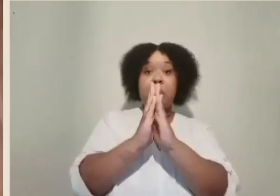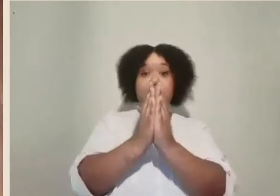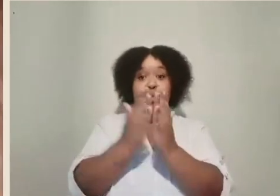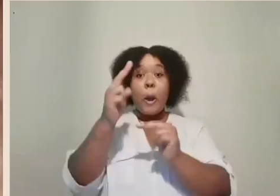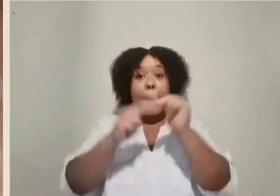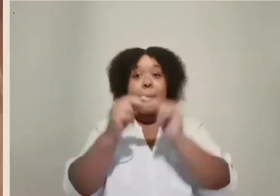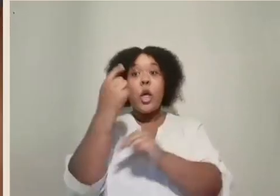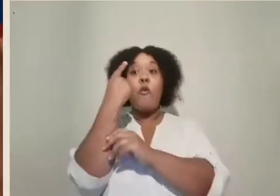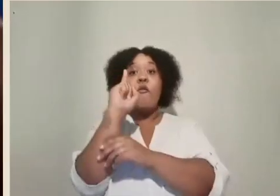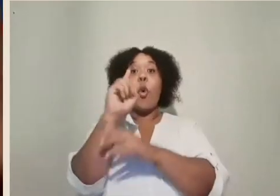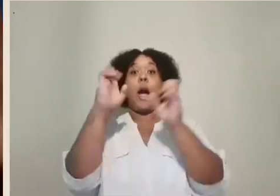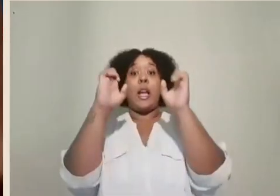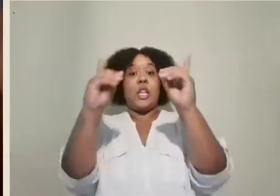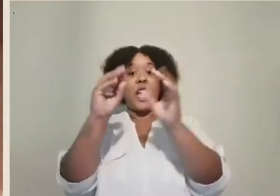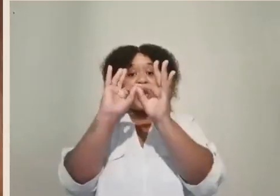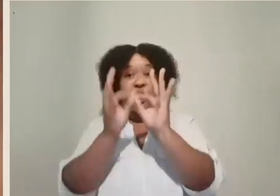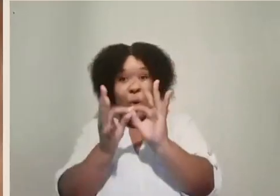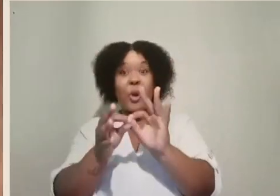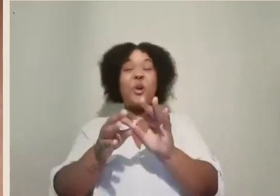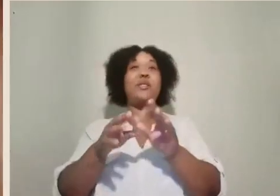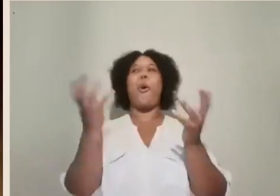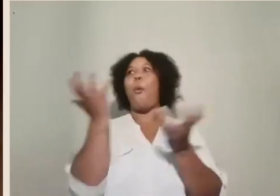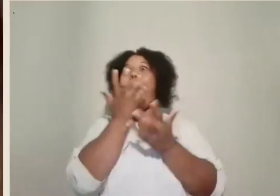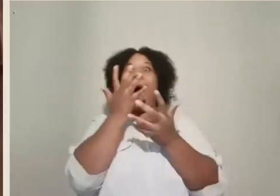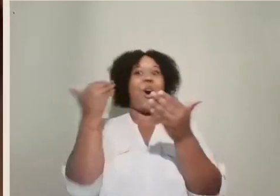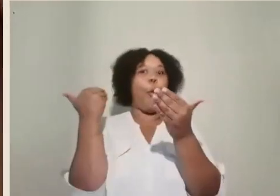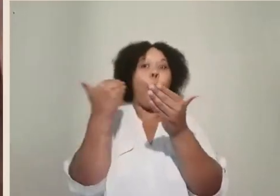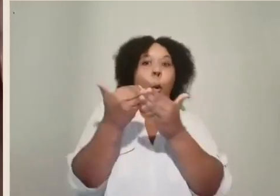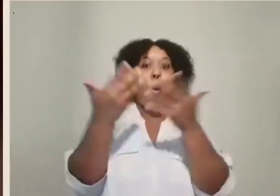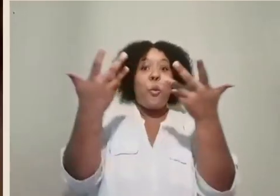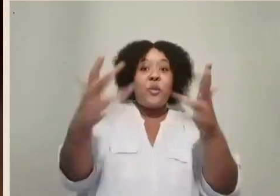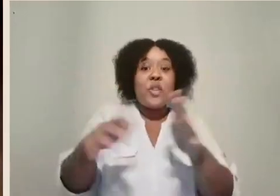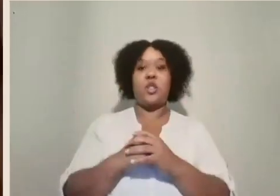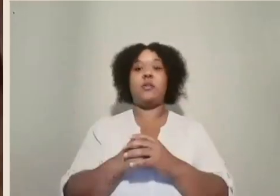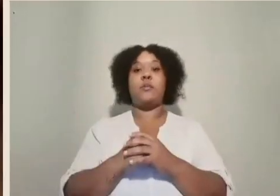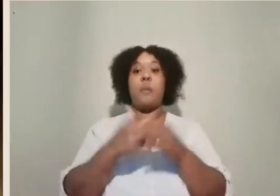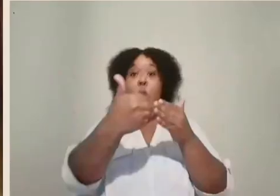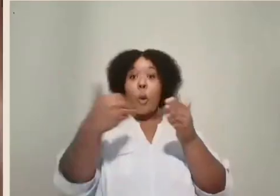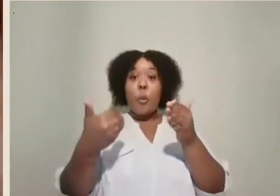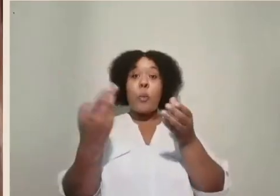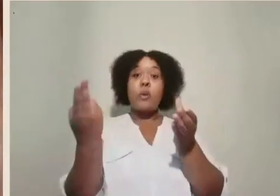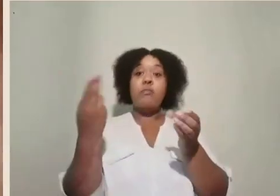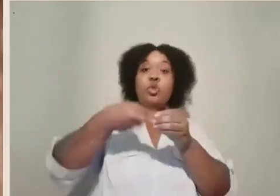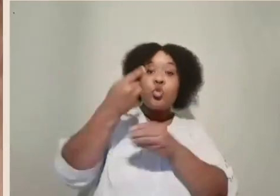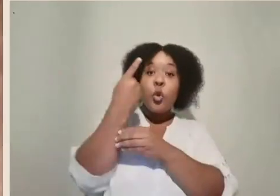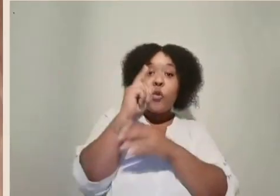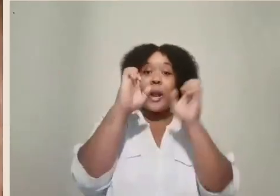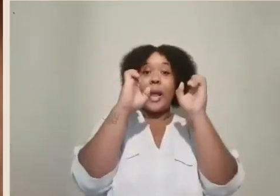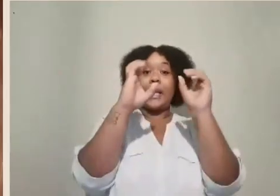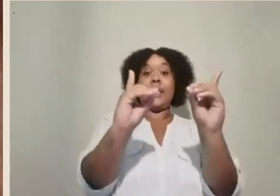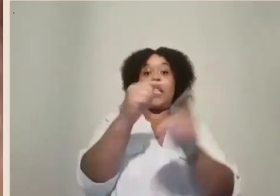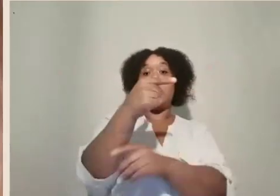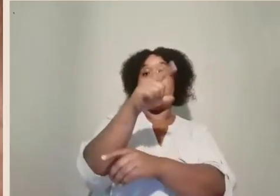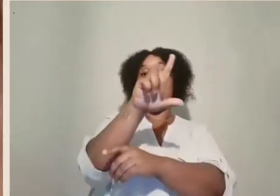educational interpreters. Ta-da! It's almost here. Pre-register for the Educational Interpreting